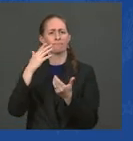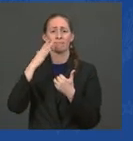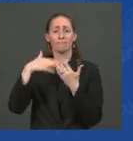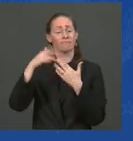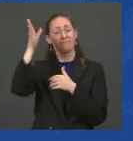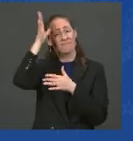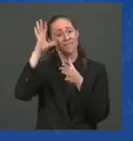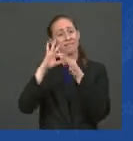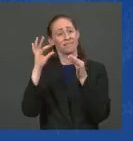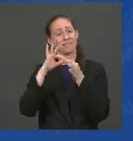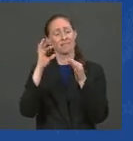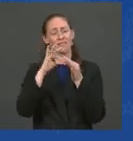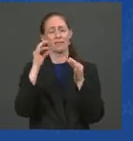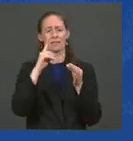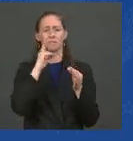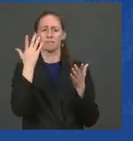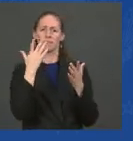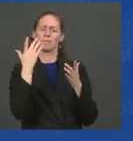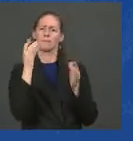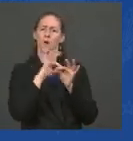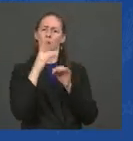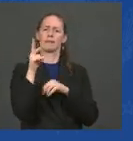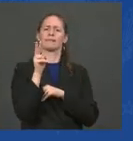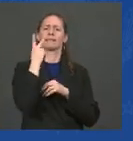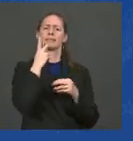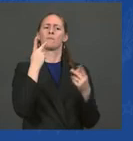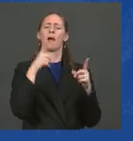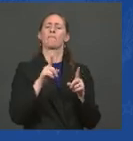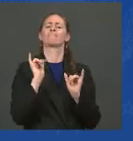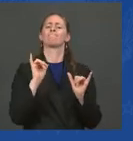keep reminding ourselves of what had happened